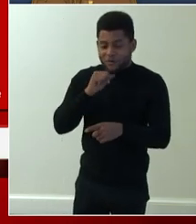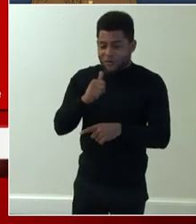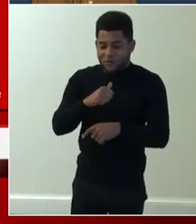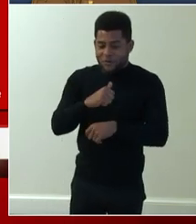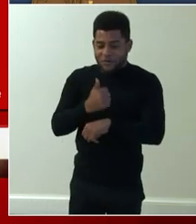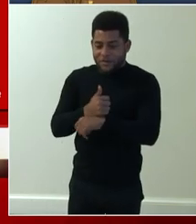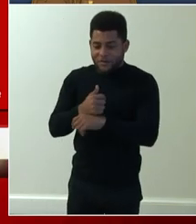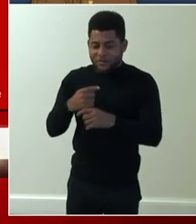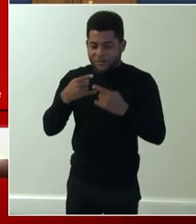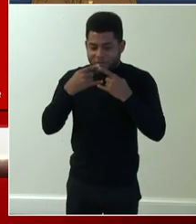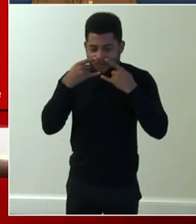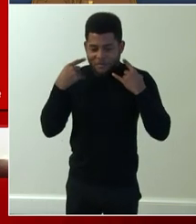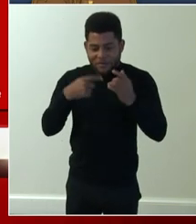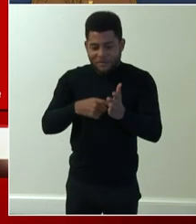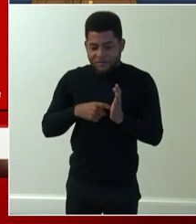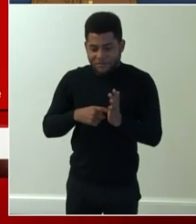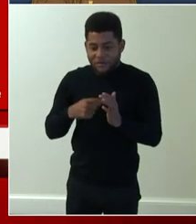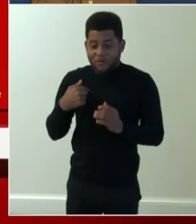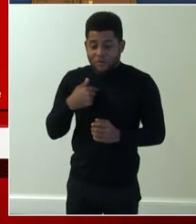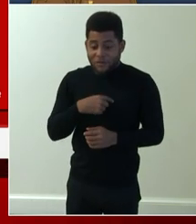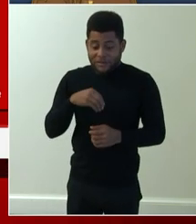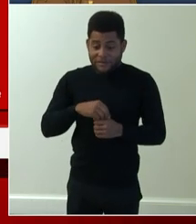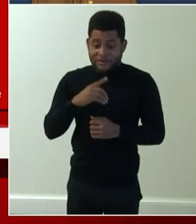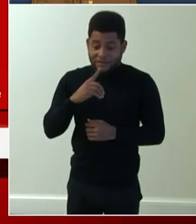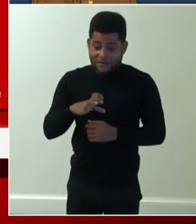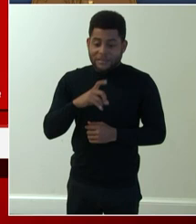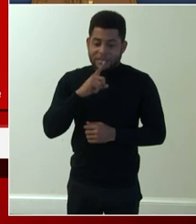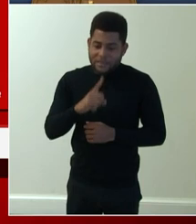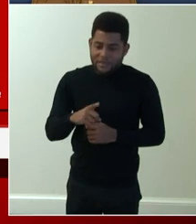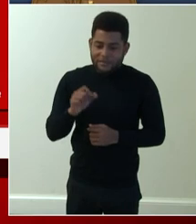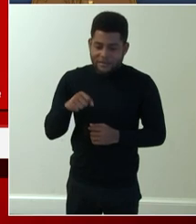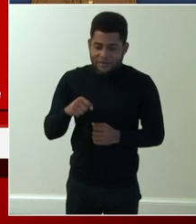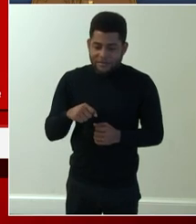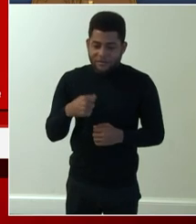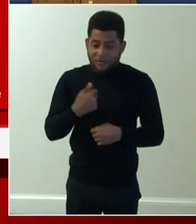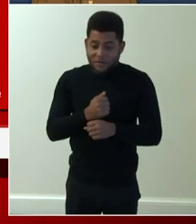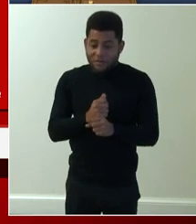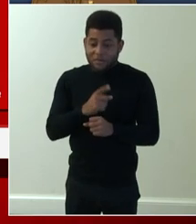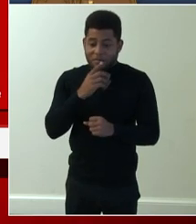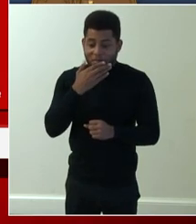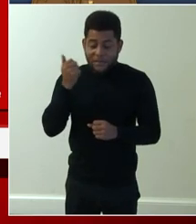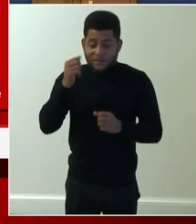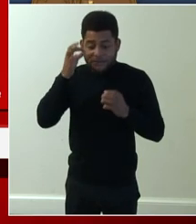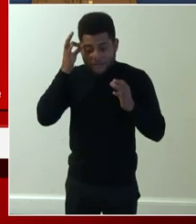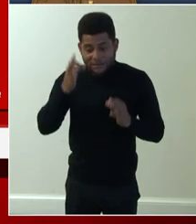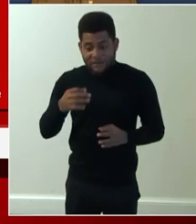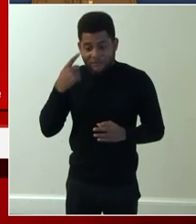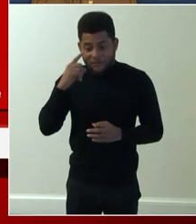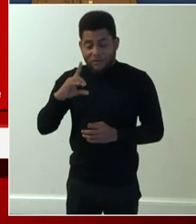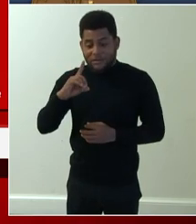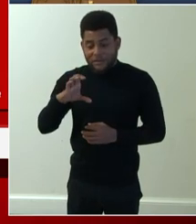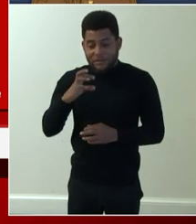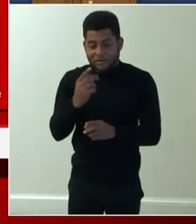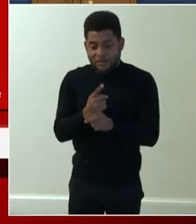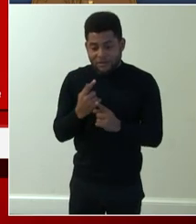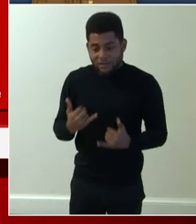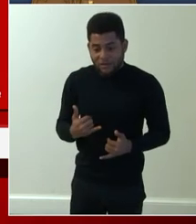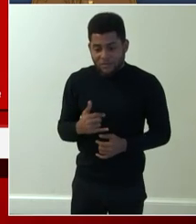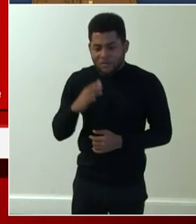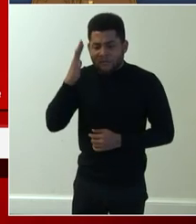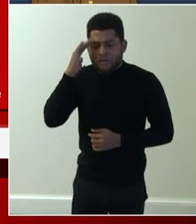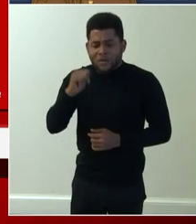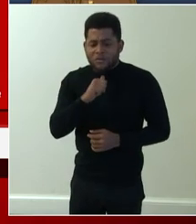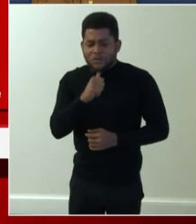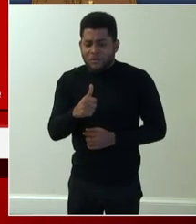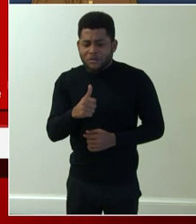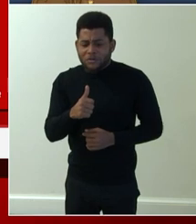Virginia. We are doing that today. And so we're making the best decisions for the district right now. But why not carve out an exception